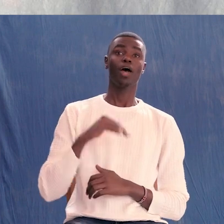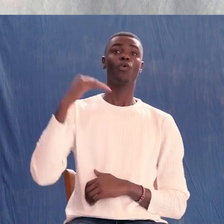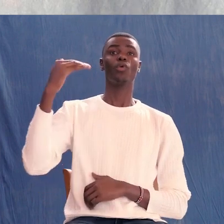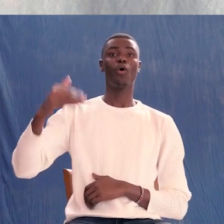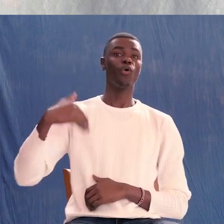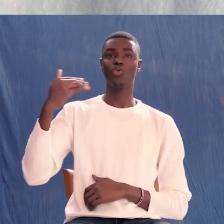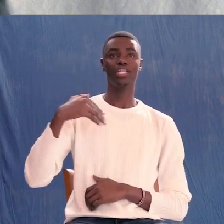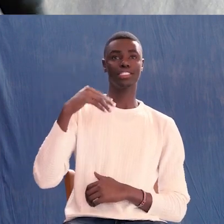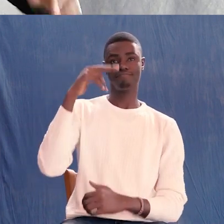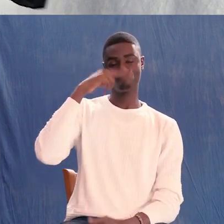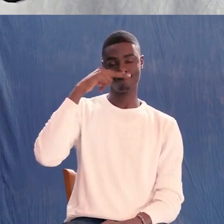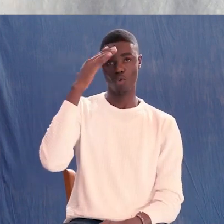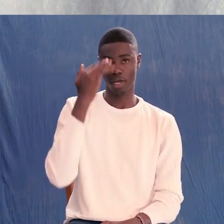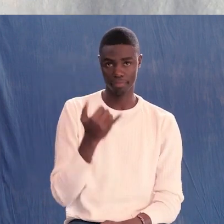joke,